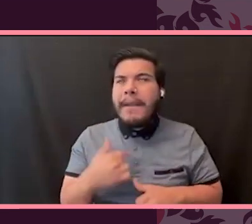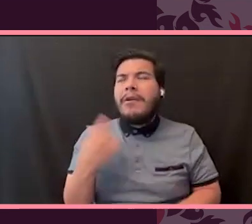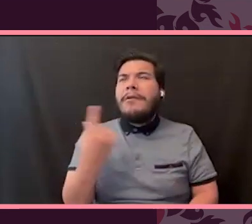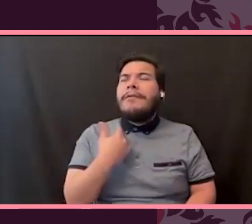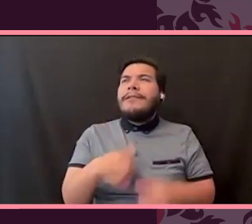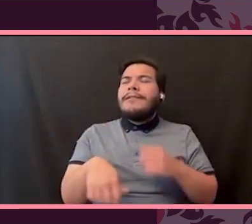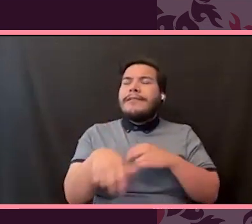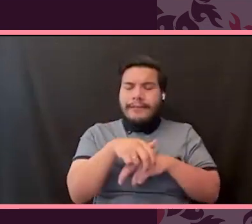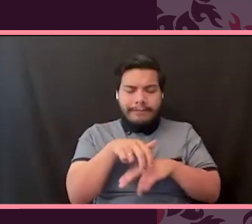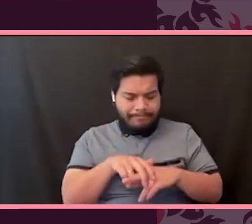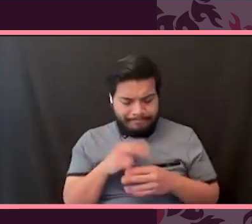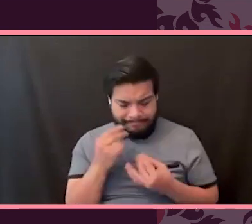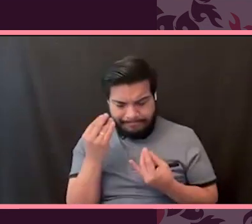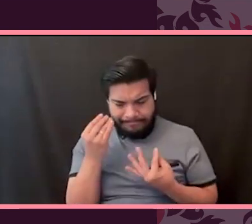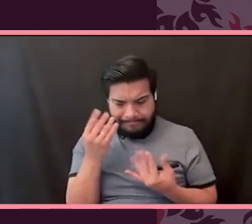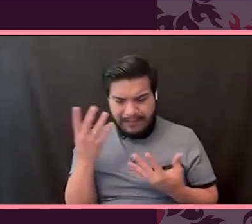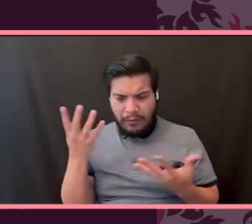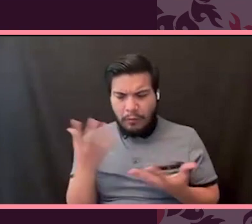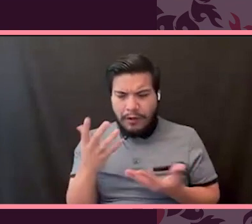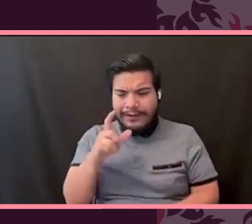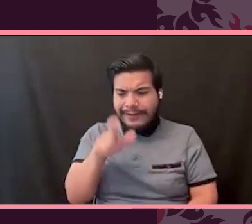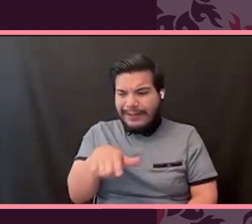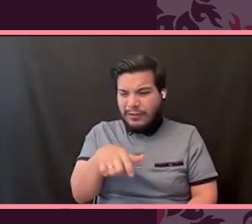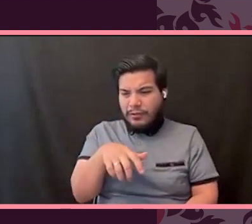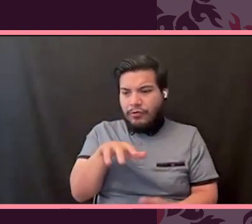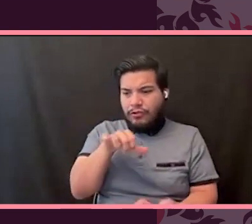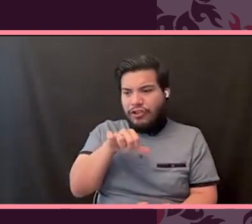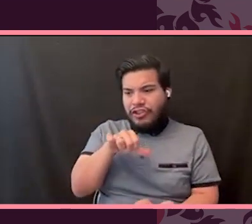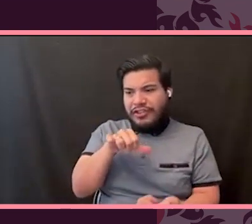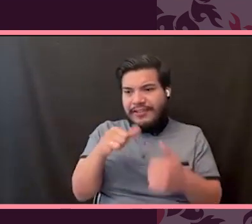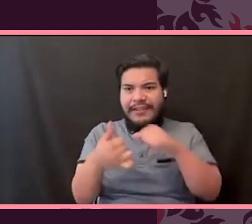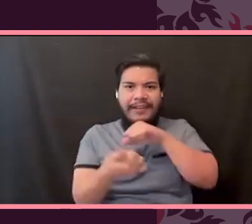of what also needs to shift structurally or